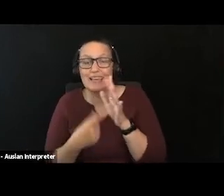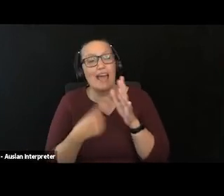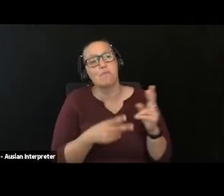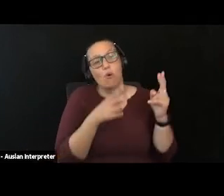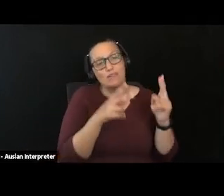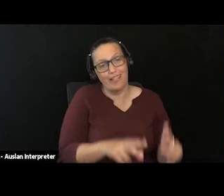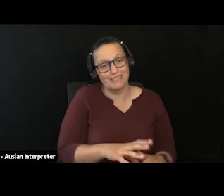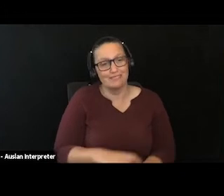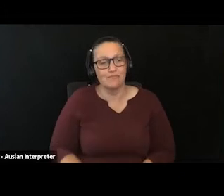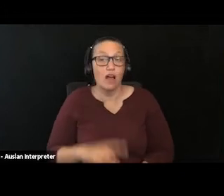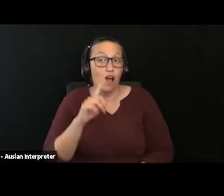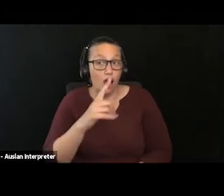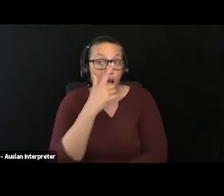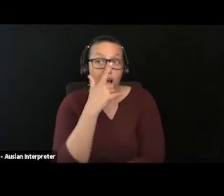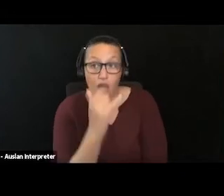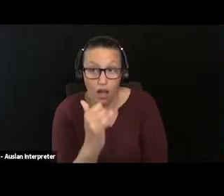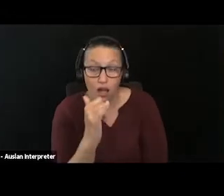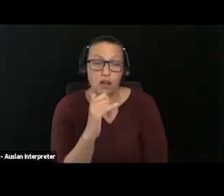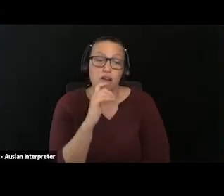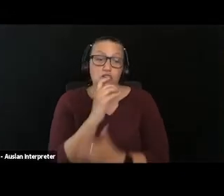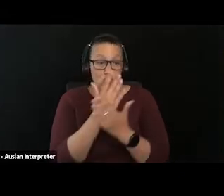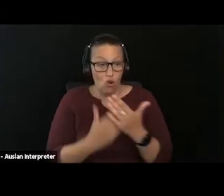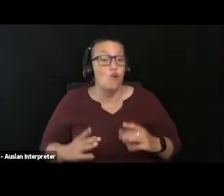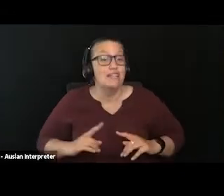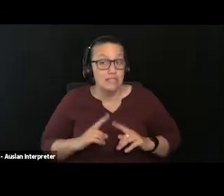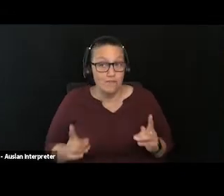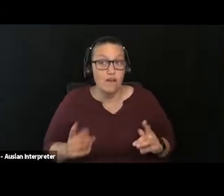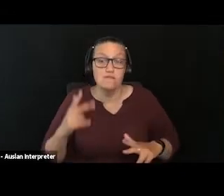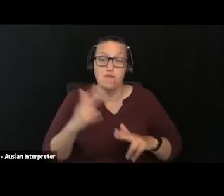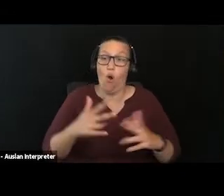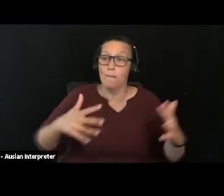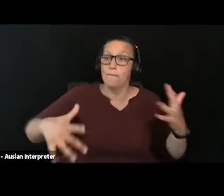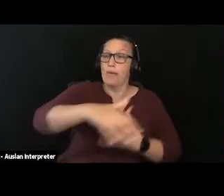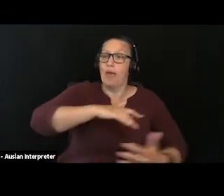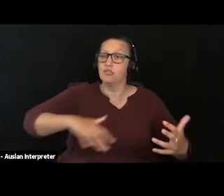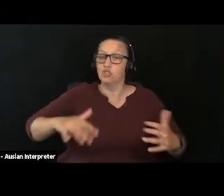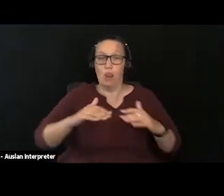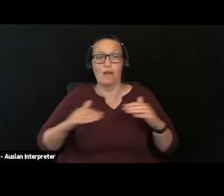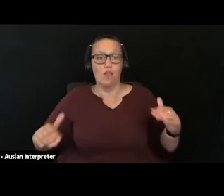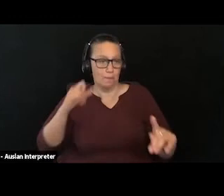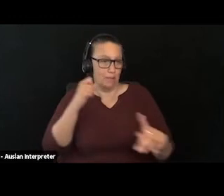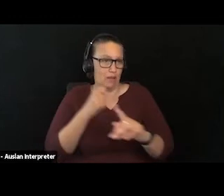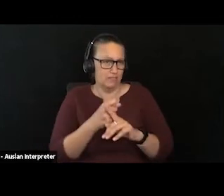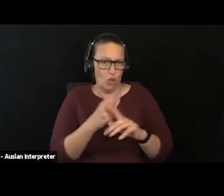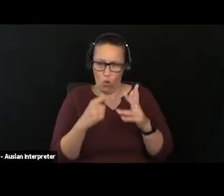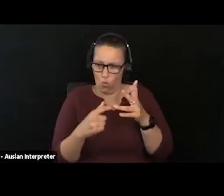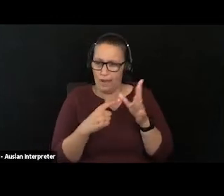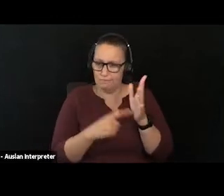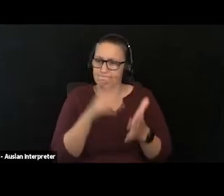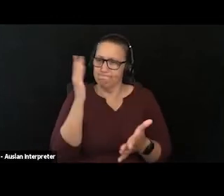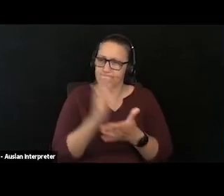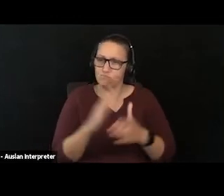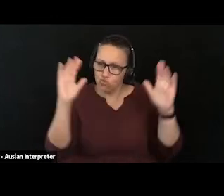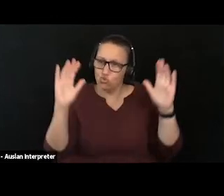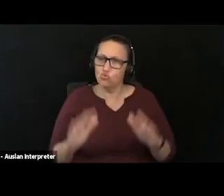the story is not the same when we look at population level impact of OAT in reducing mortality.